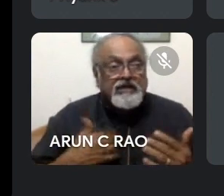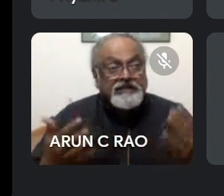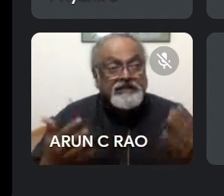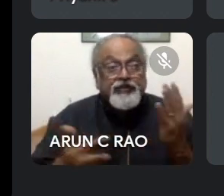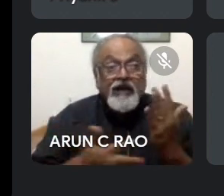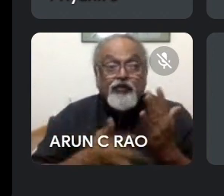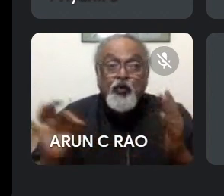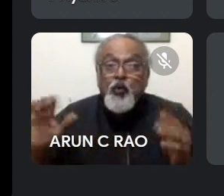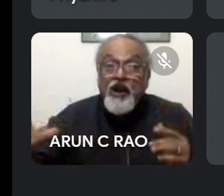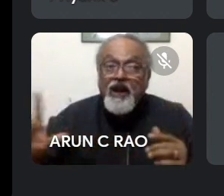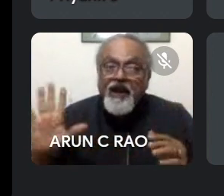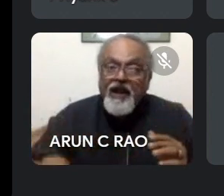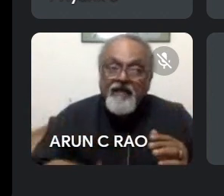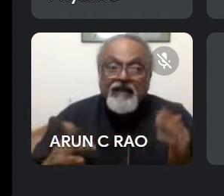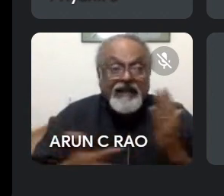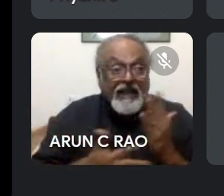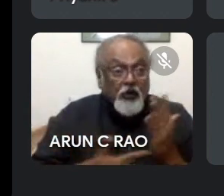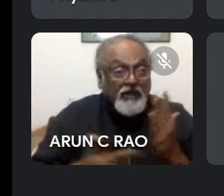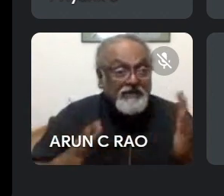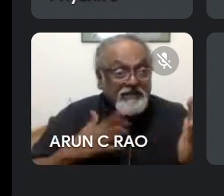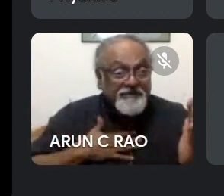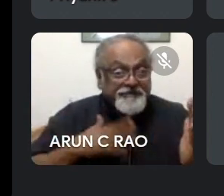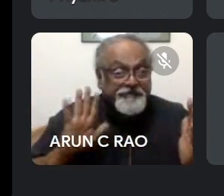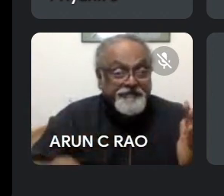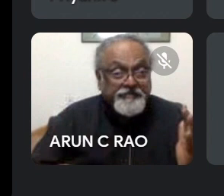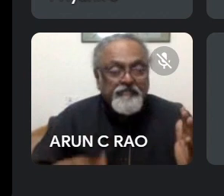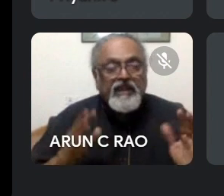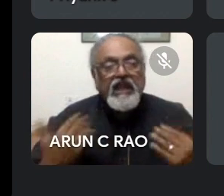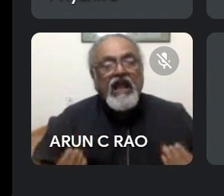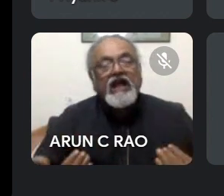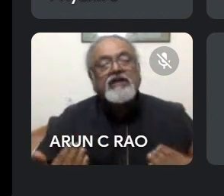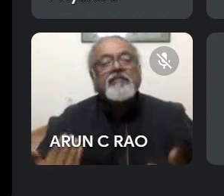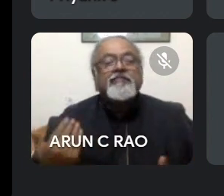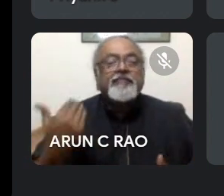make sense of things, and now I am merely just bored